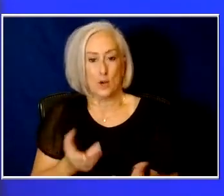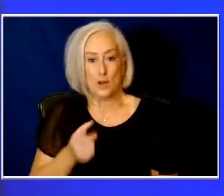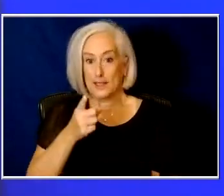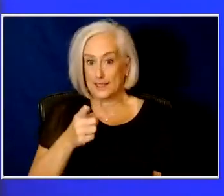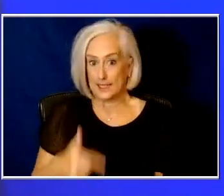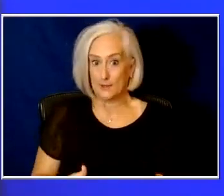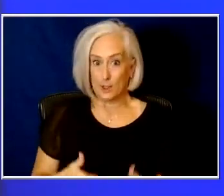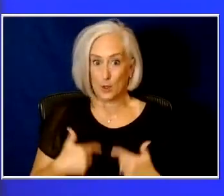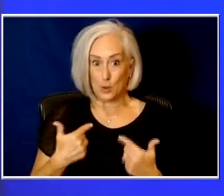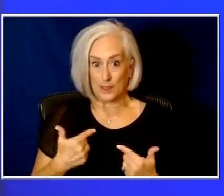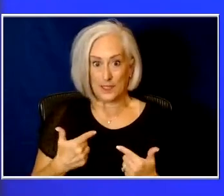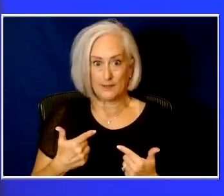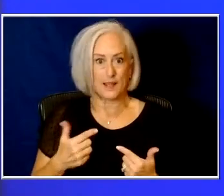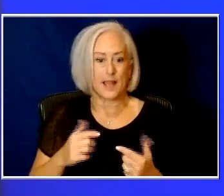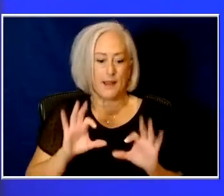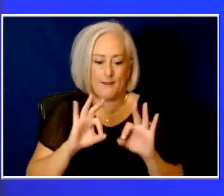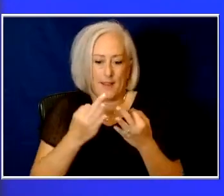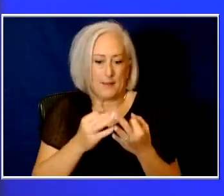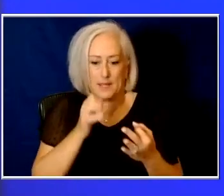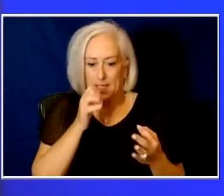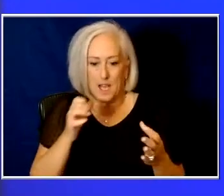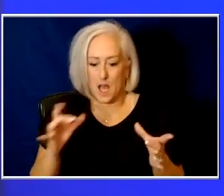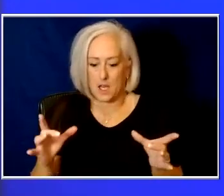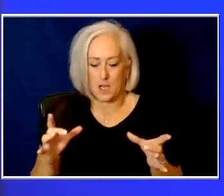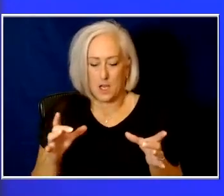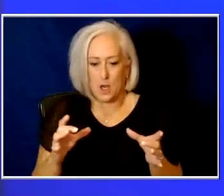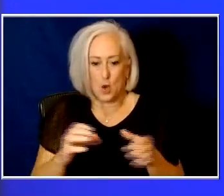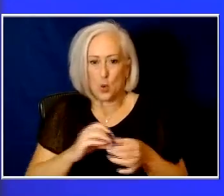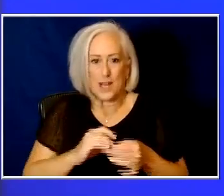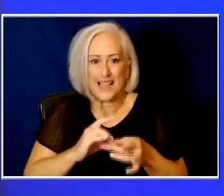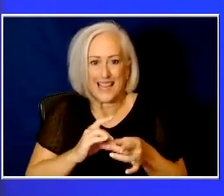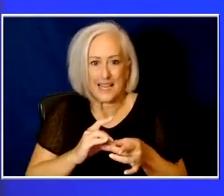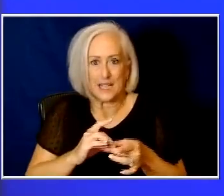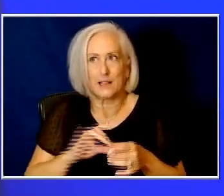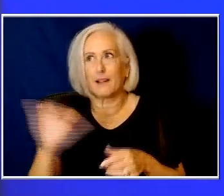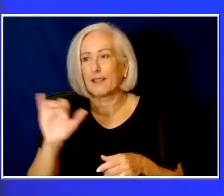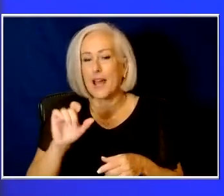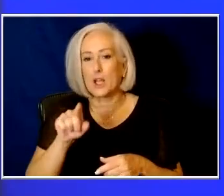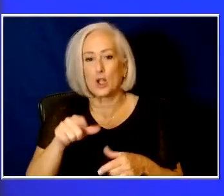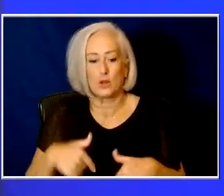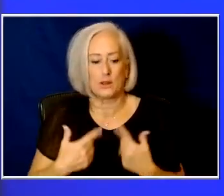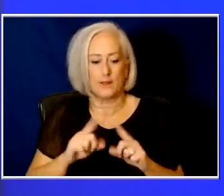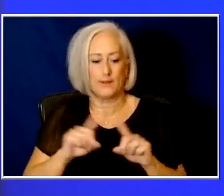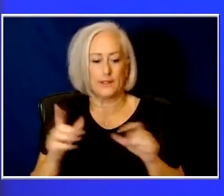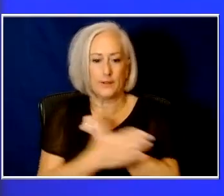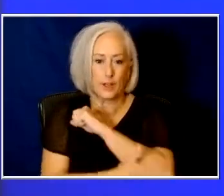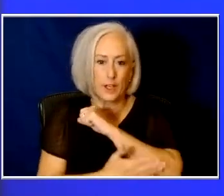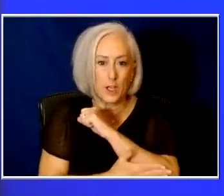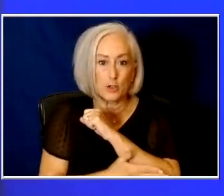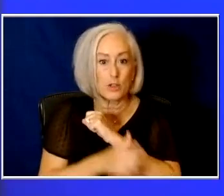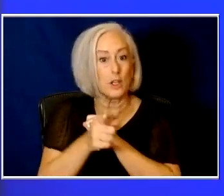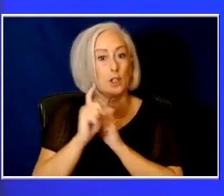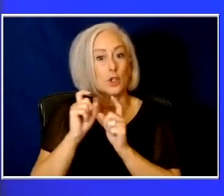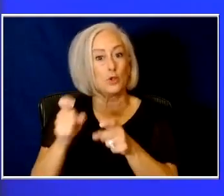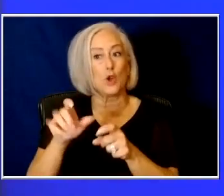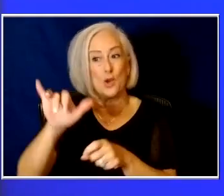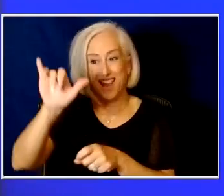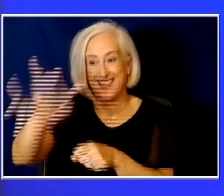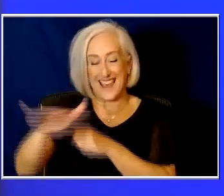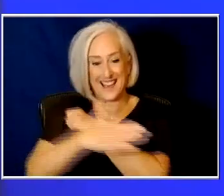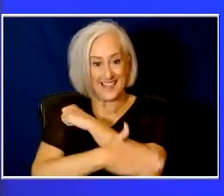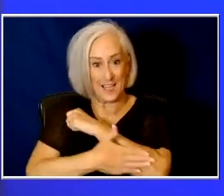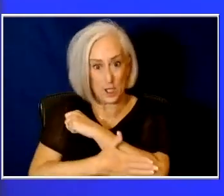of transplant, they do not come to Kansas City. If you live in a different country, you donate in your country, and the cells get